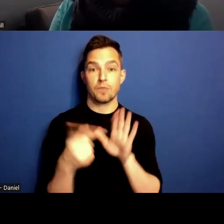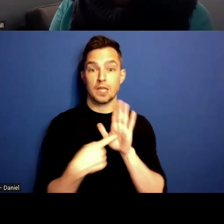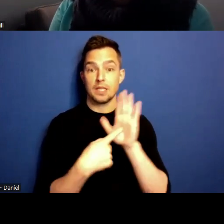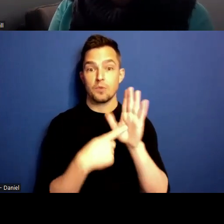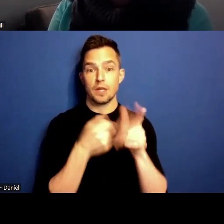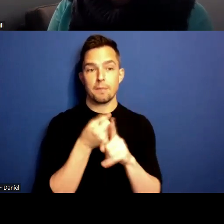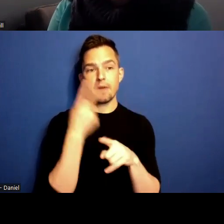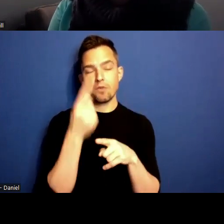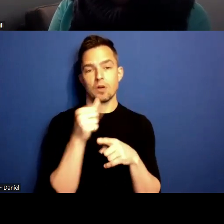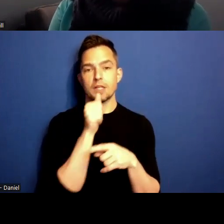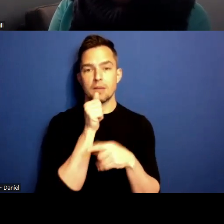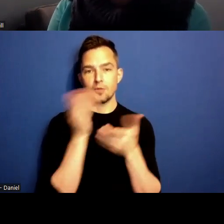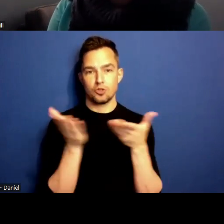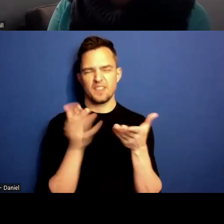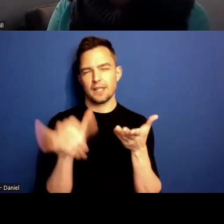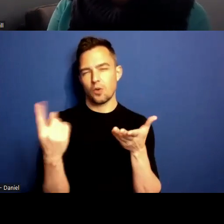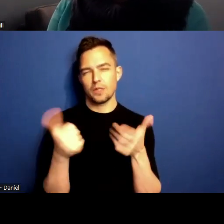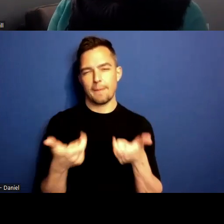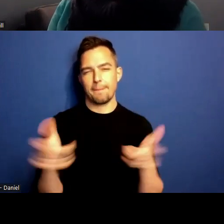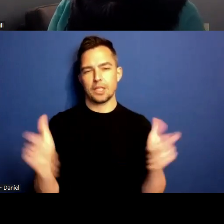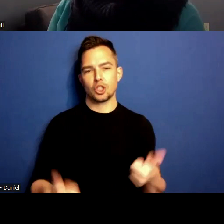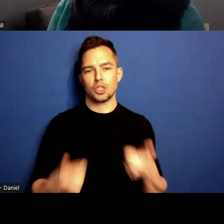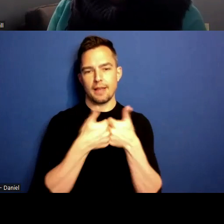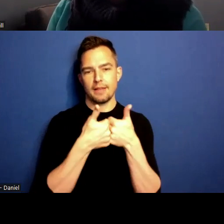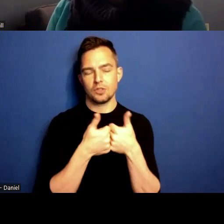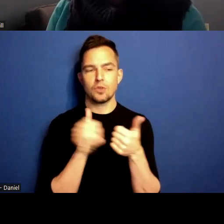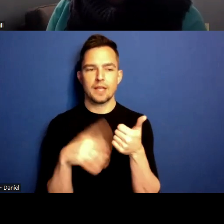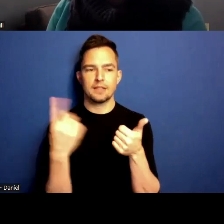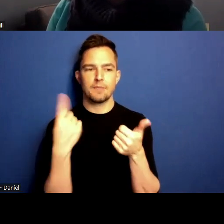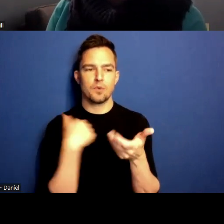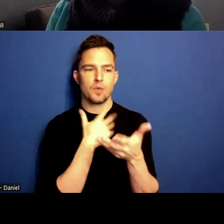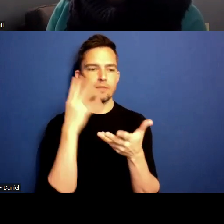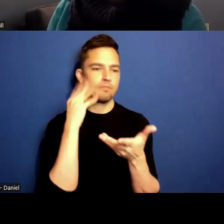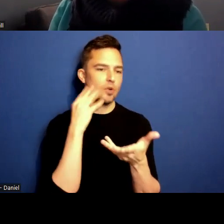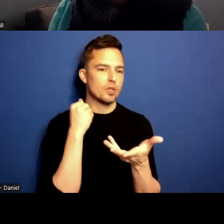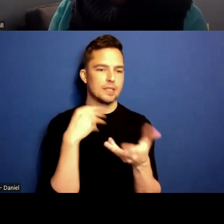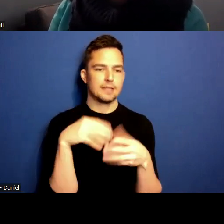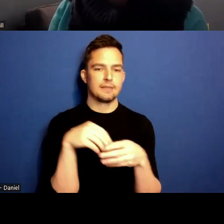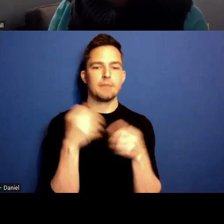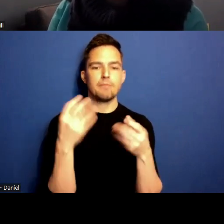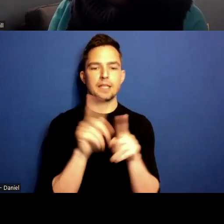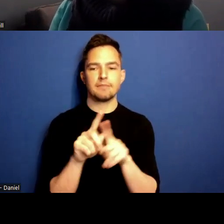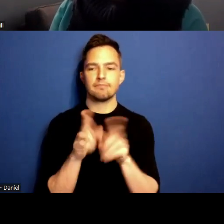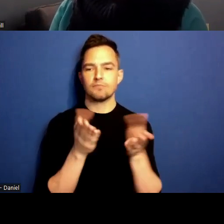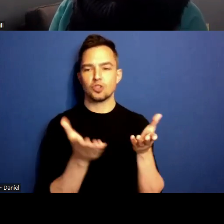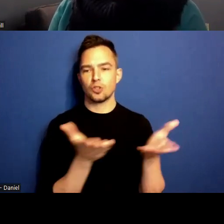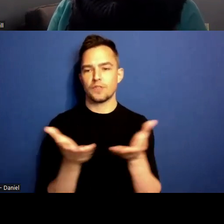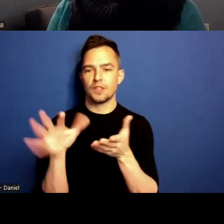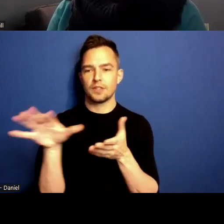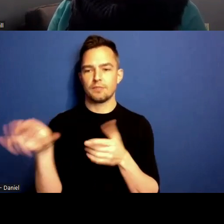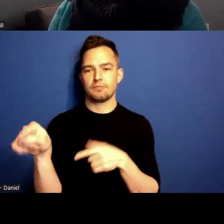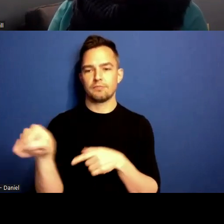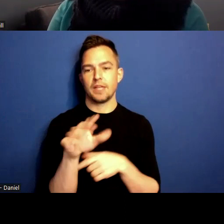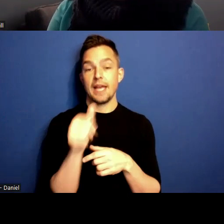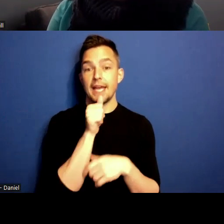for anonymous services is always a big challenge. And so that's something that we experience in a lot of our services, because